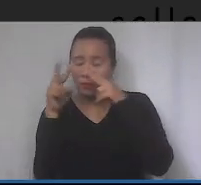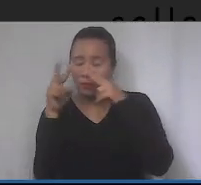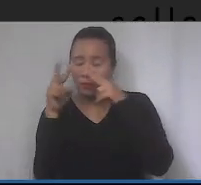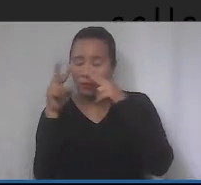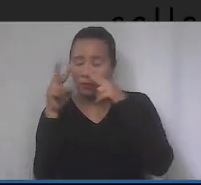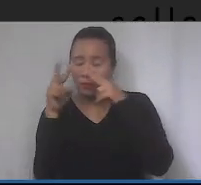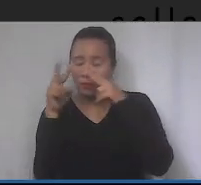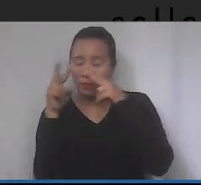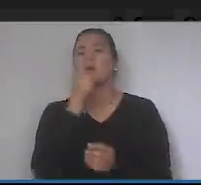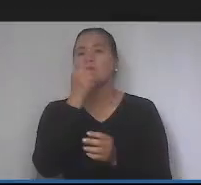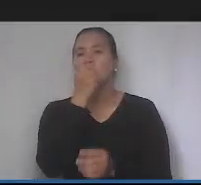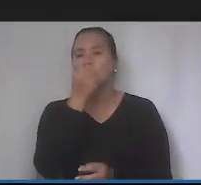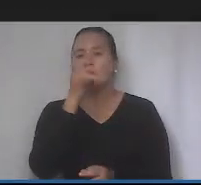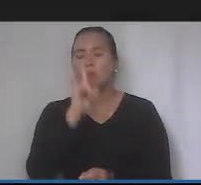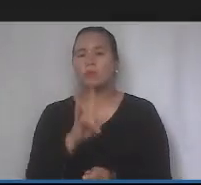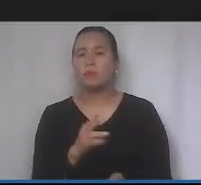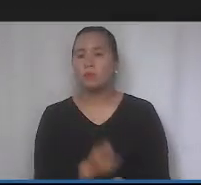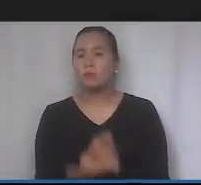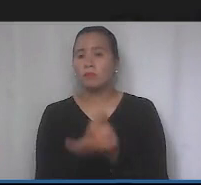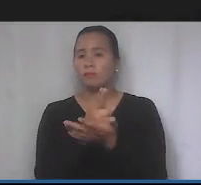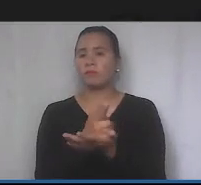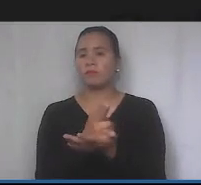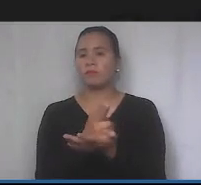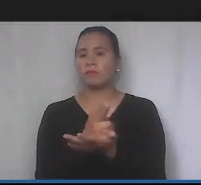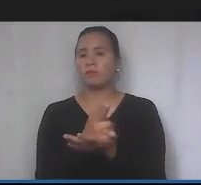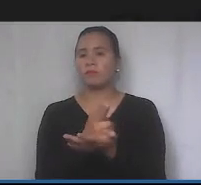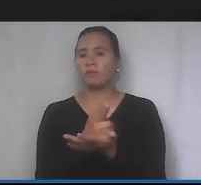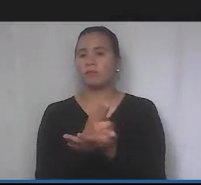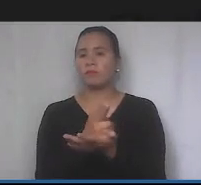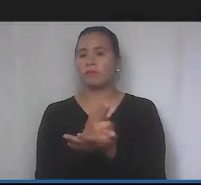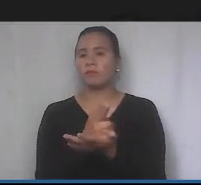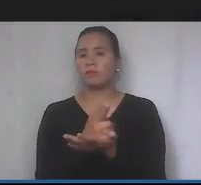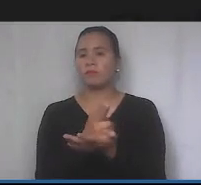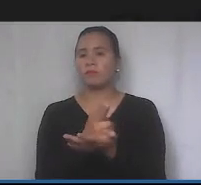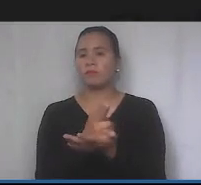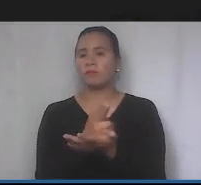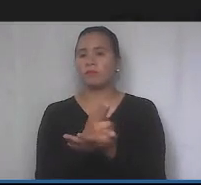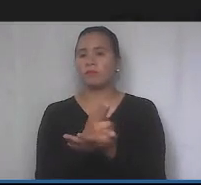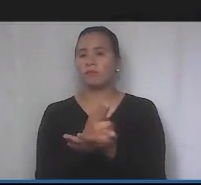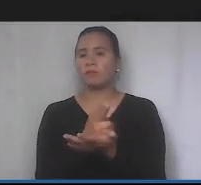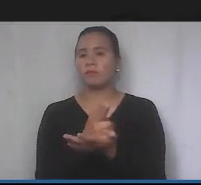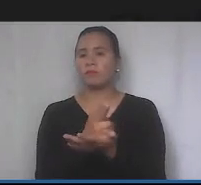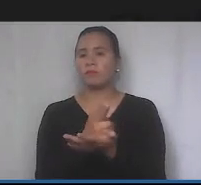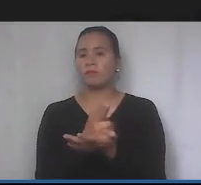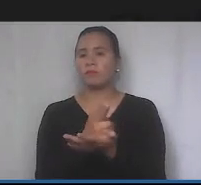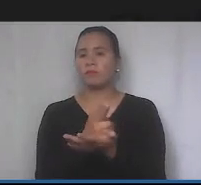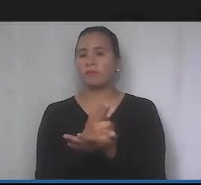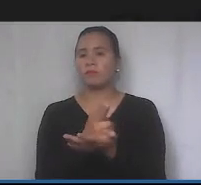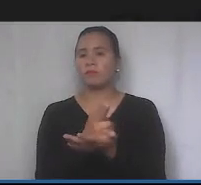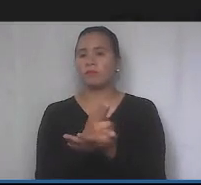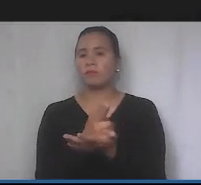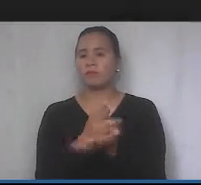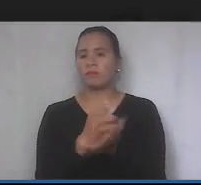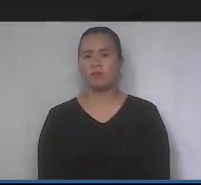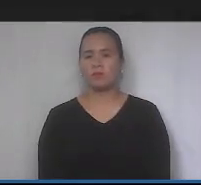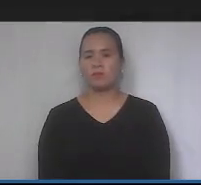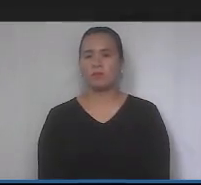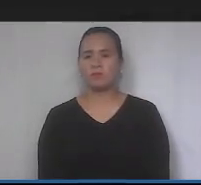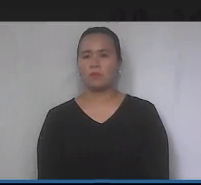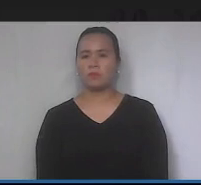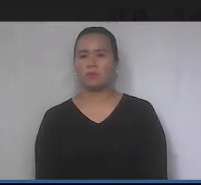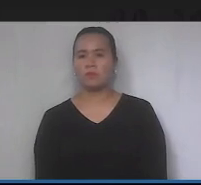ADHD, or early readers. These features will surely help them a lot. They can also be glaciers or